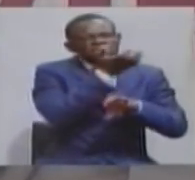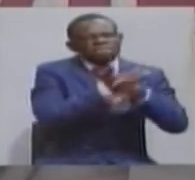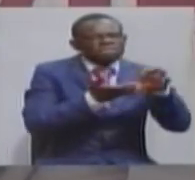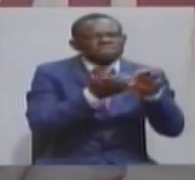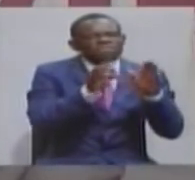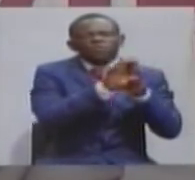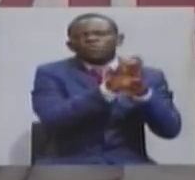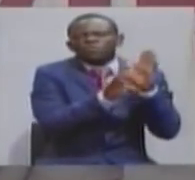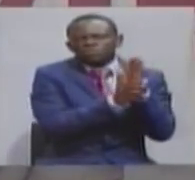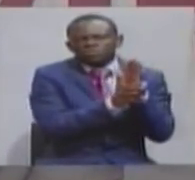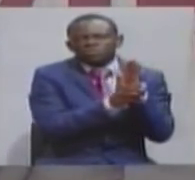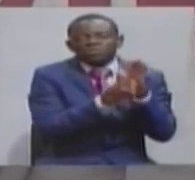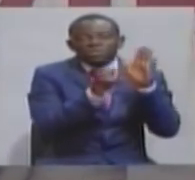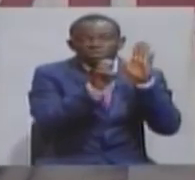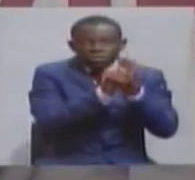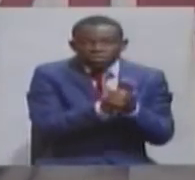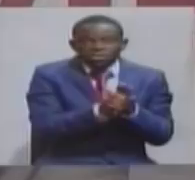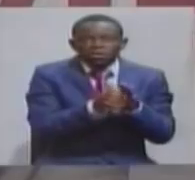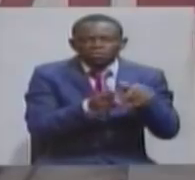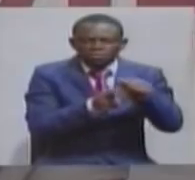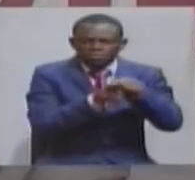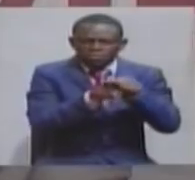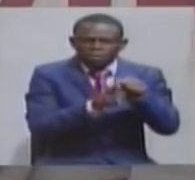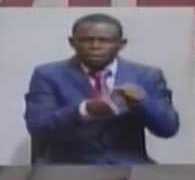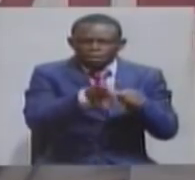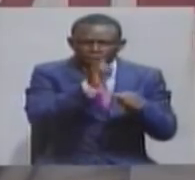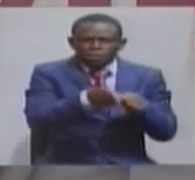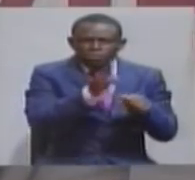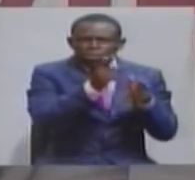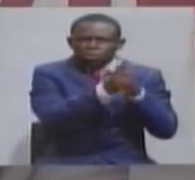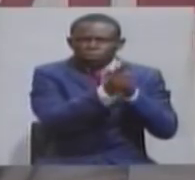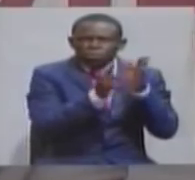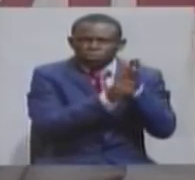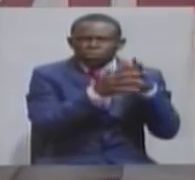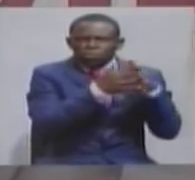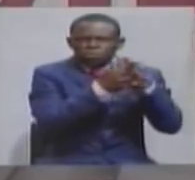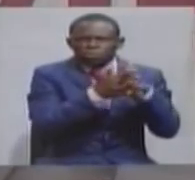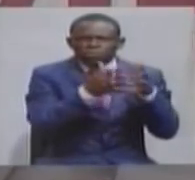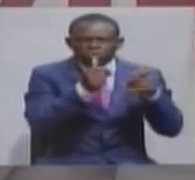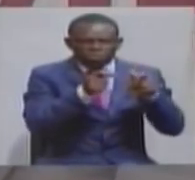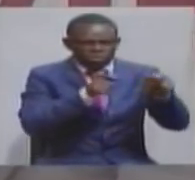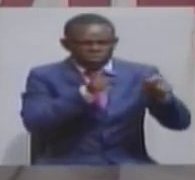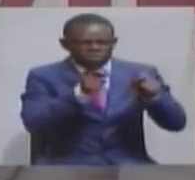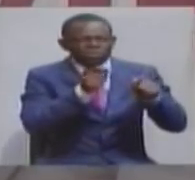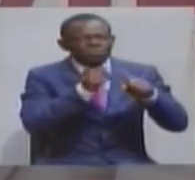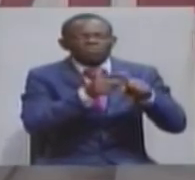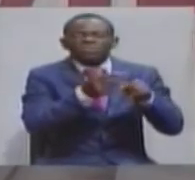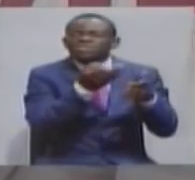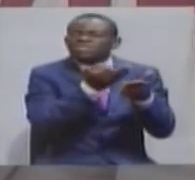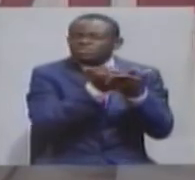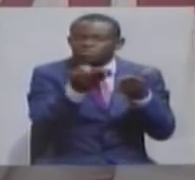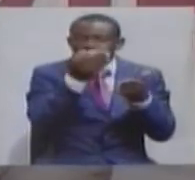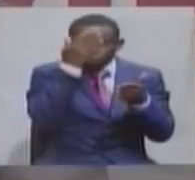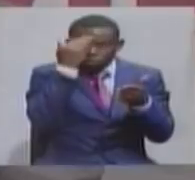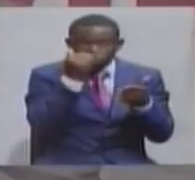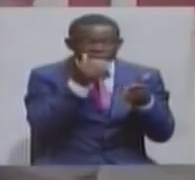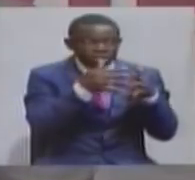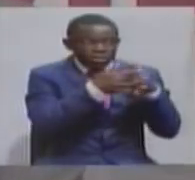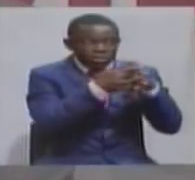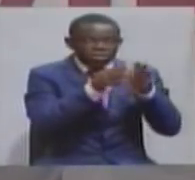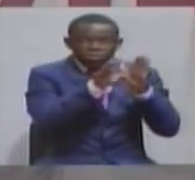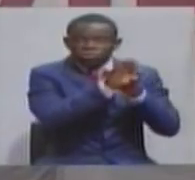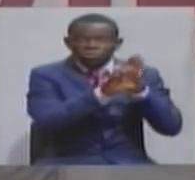for instance, but they can't because their constitution is extremely rigid. Our constitution is not that rigid. And as for